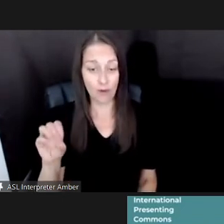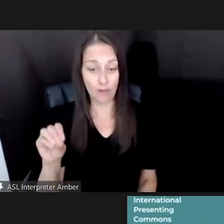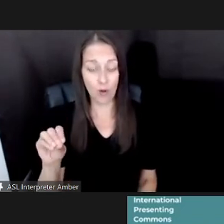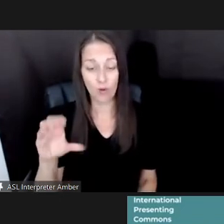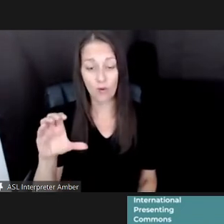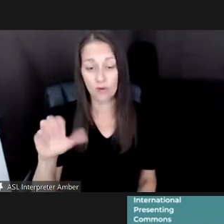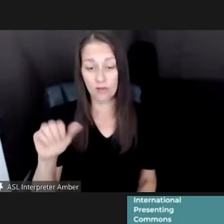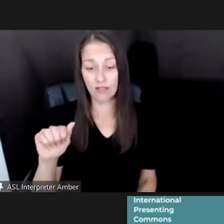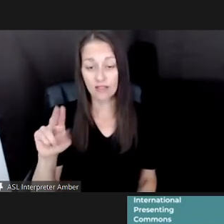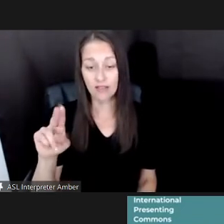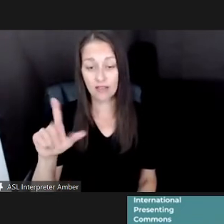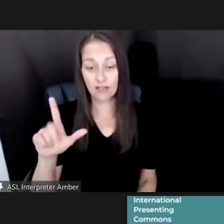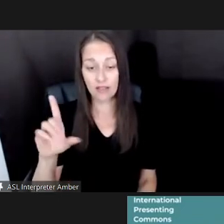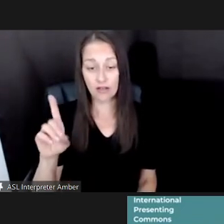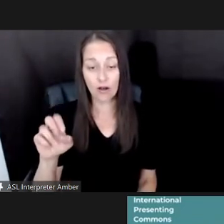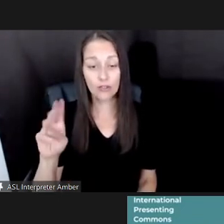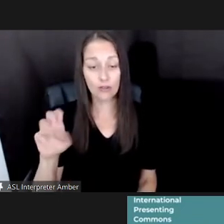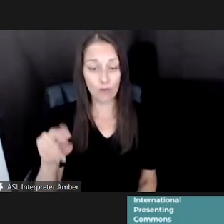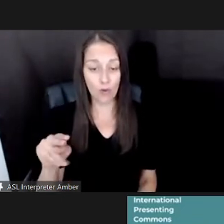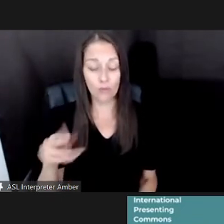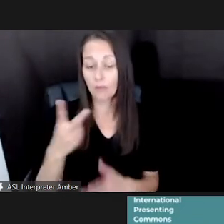with,